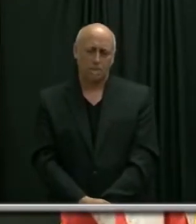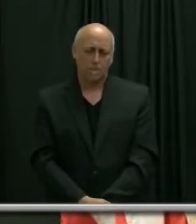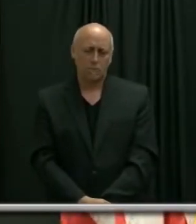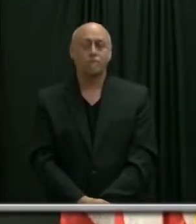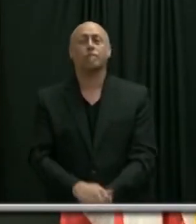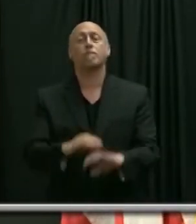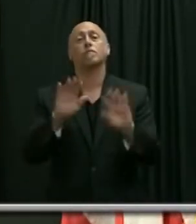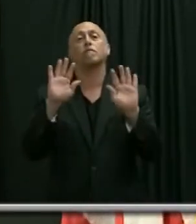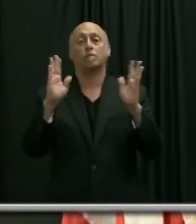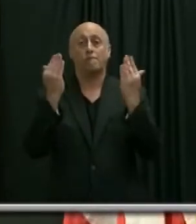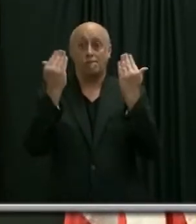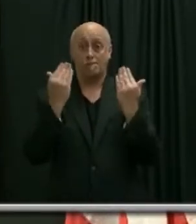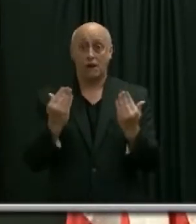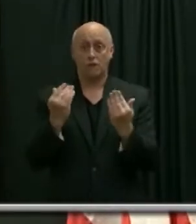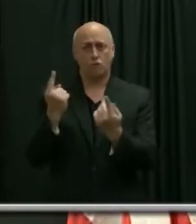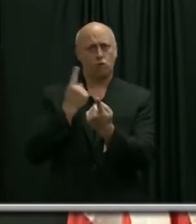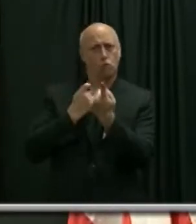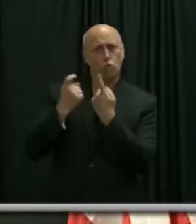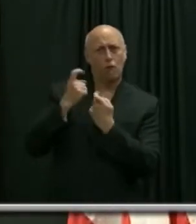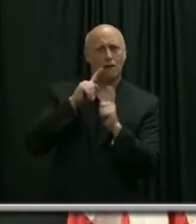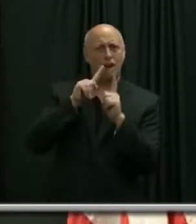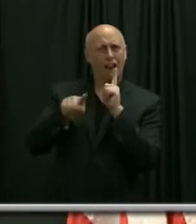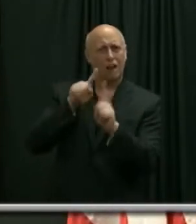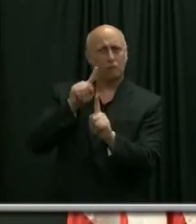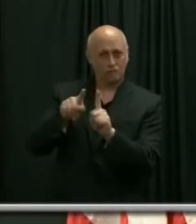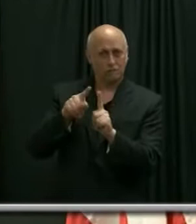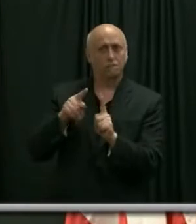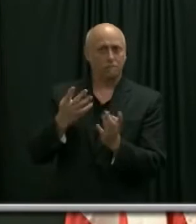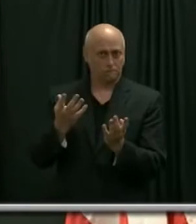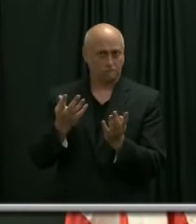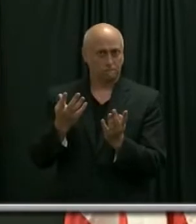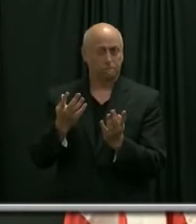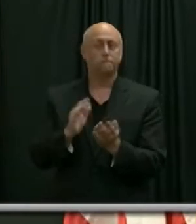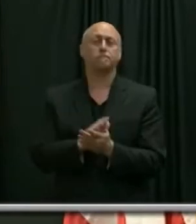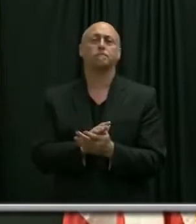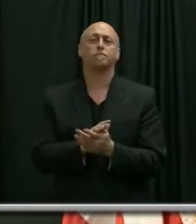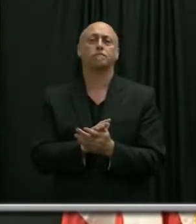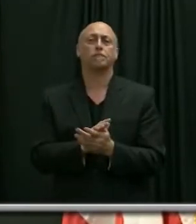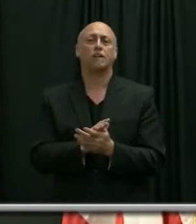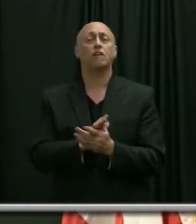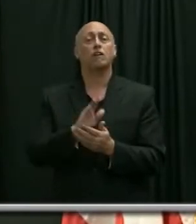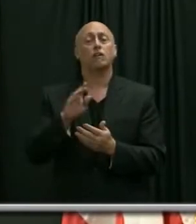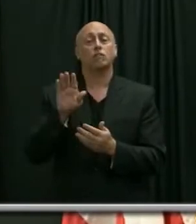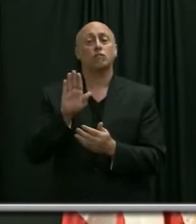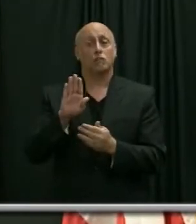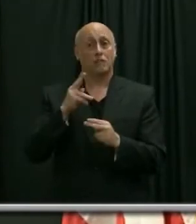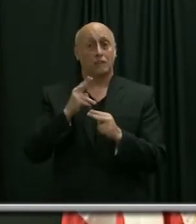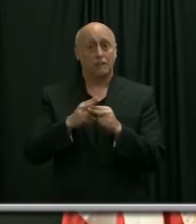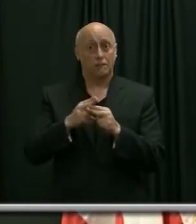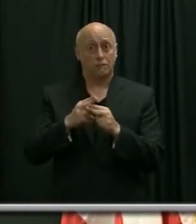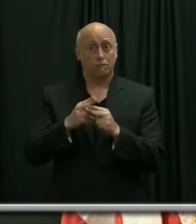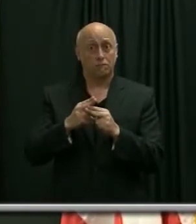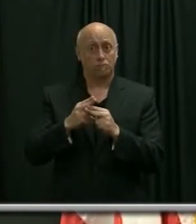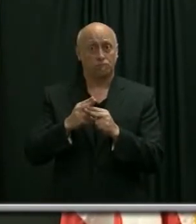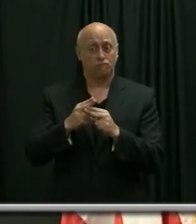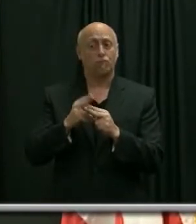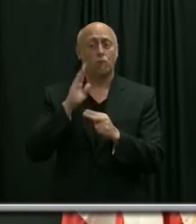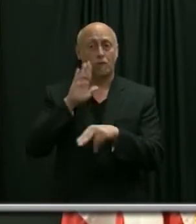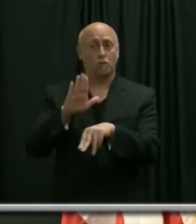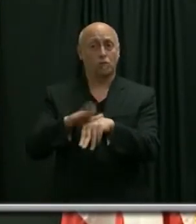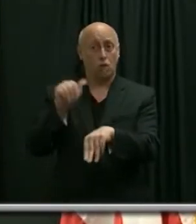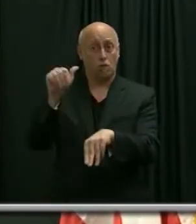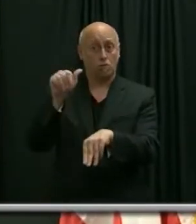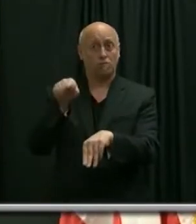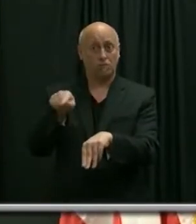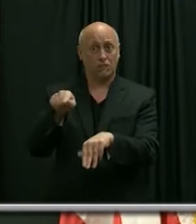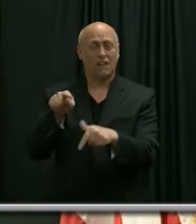We will now start the Q&A portion of today's briefing. I will announce your name from the podium, and you may proceed by asking your question over